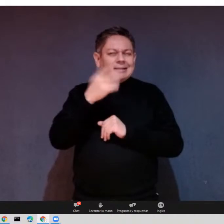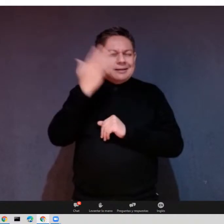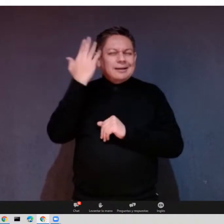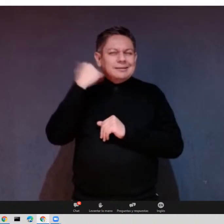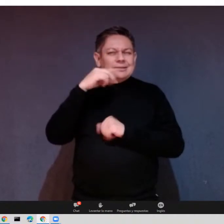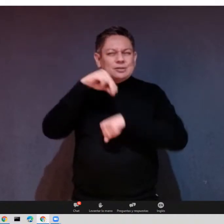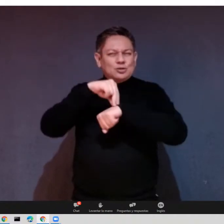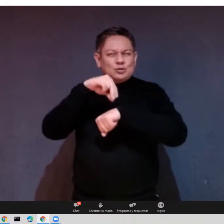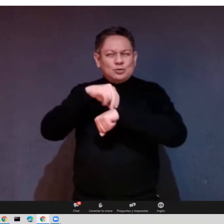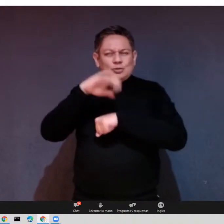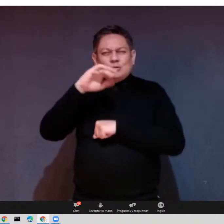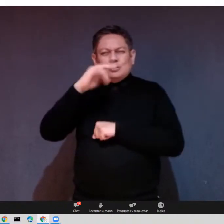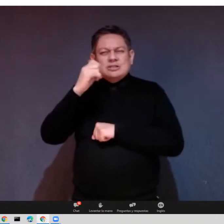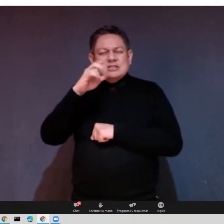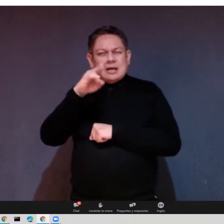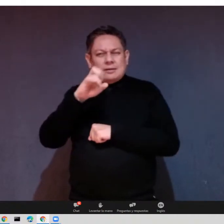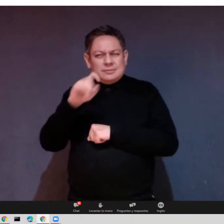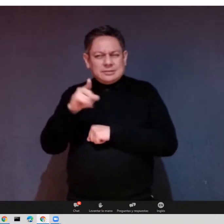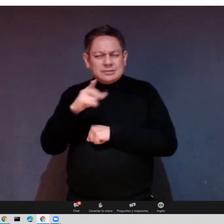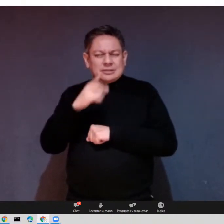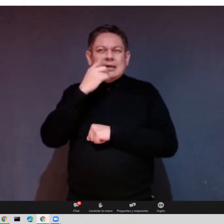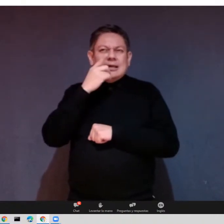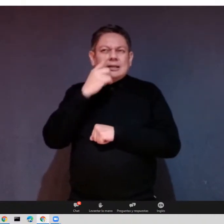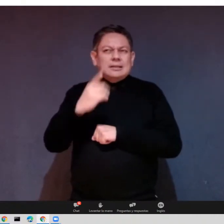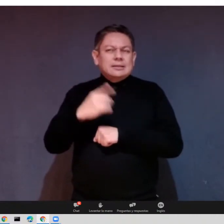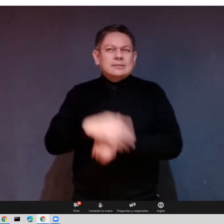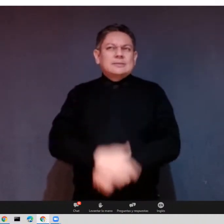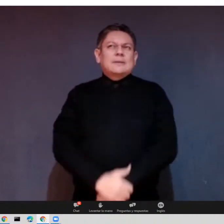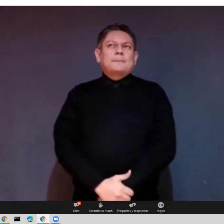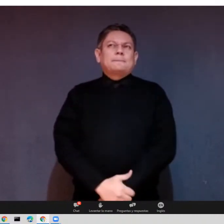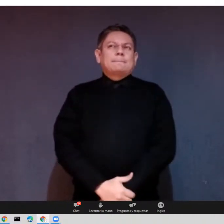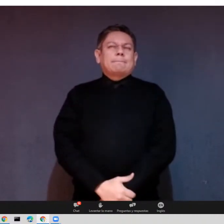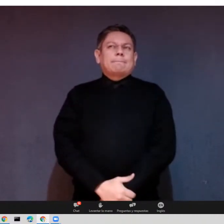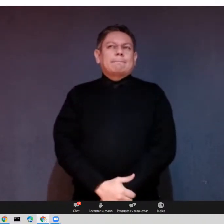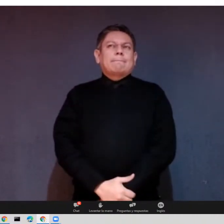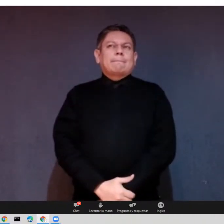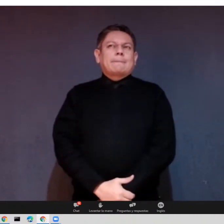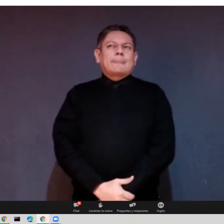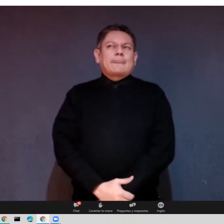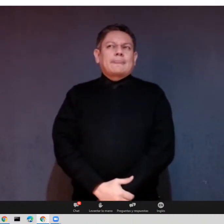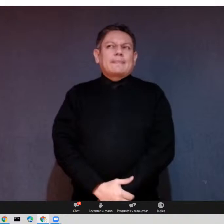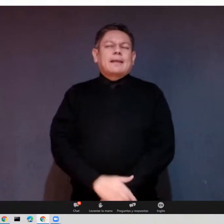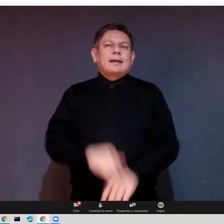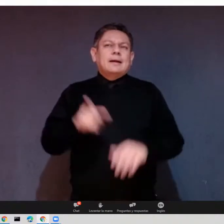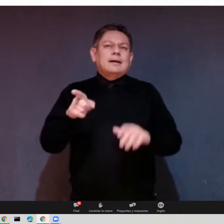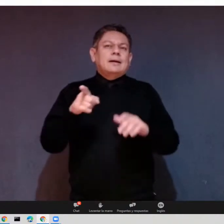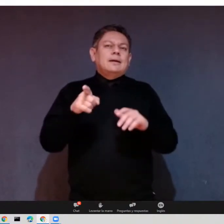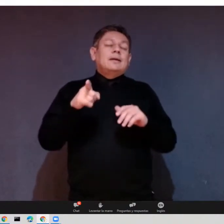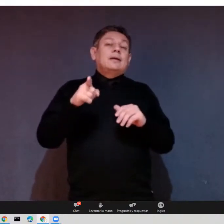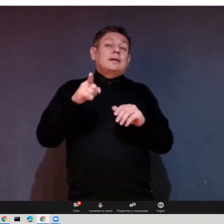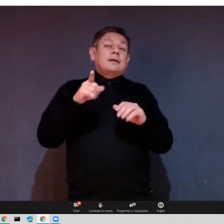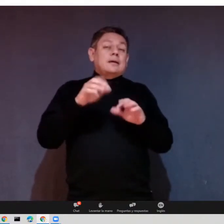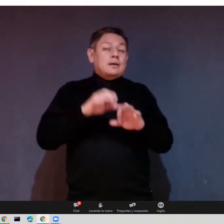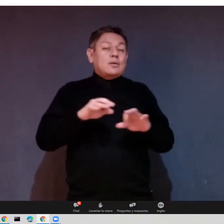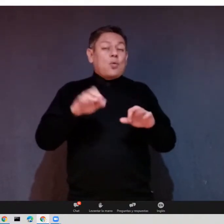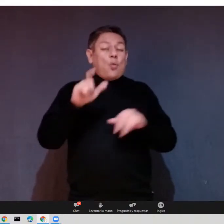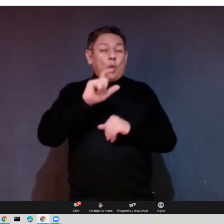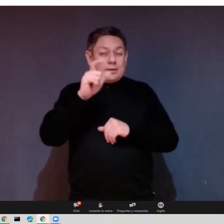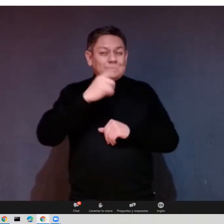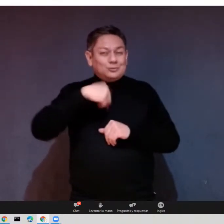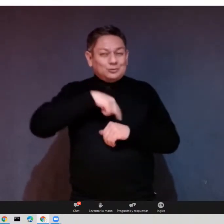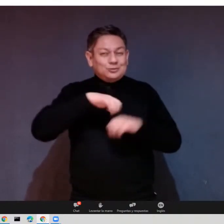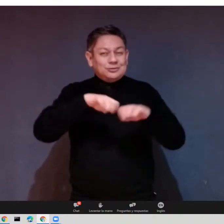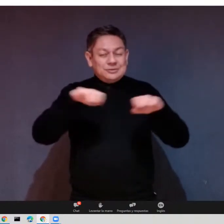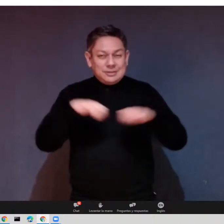what Dr. Adolfo Chavez said once. One of the outcomes of the Better Health program is that the friendships that we